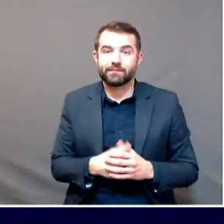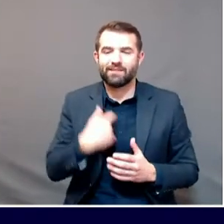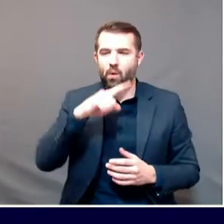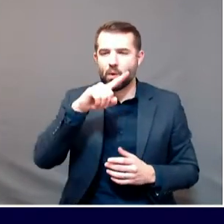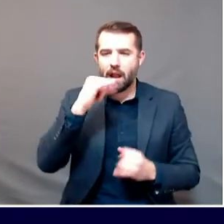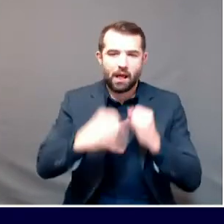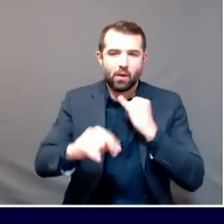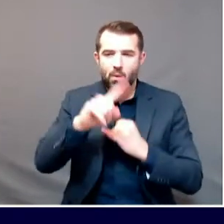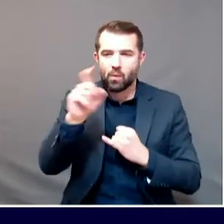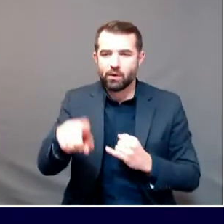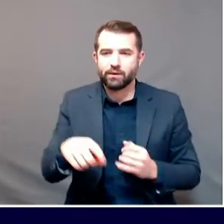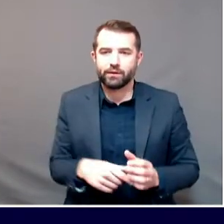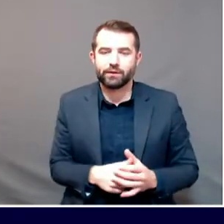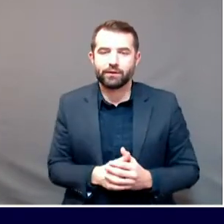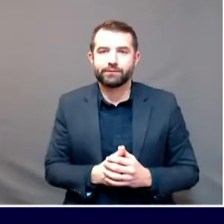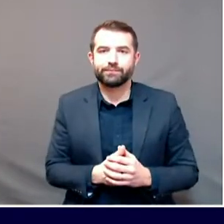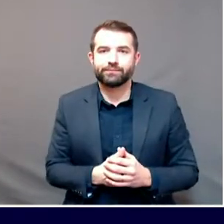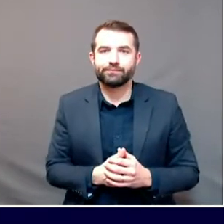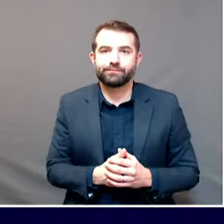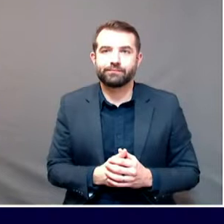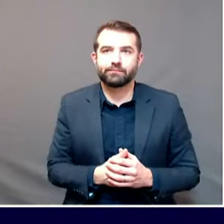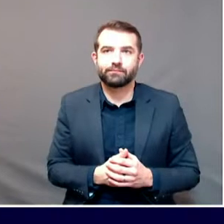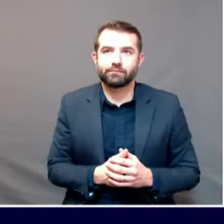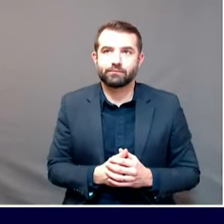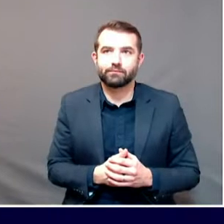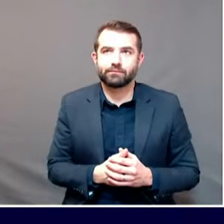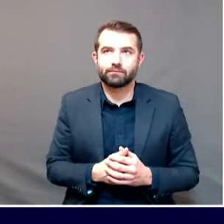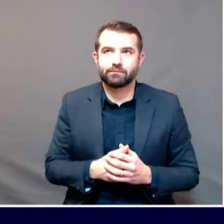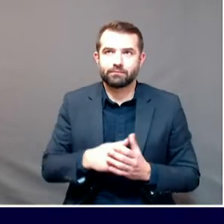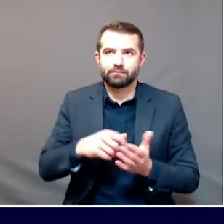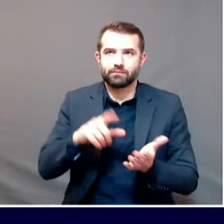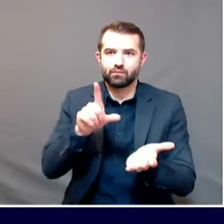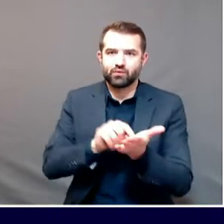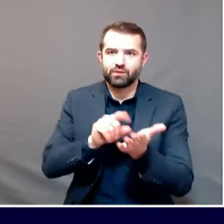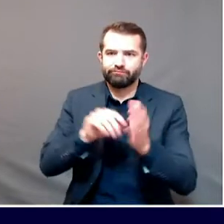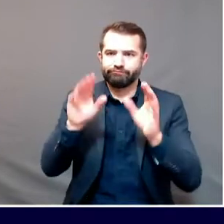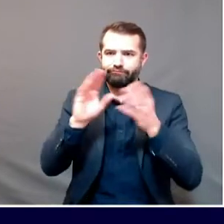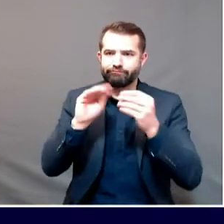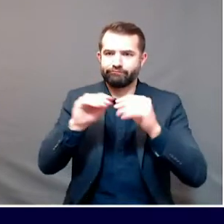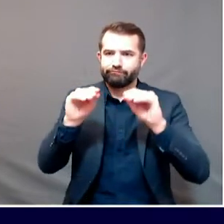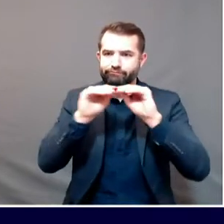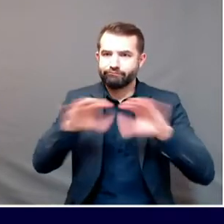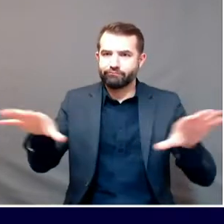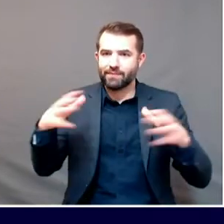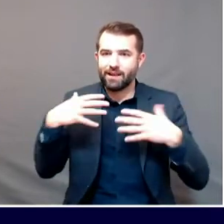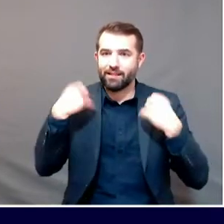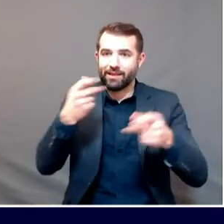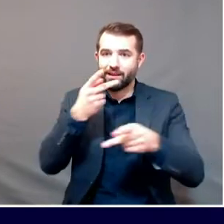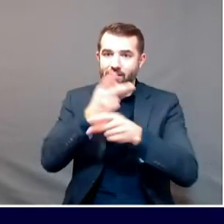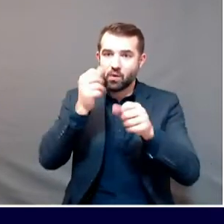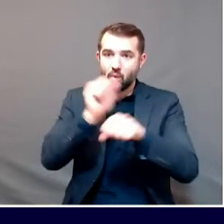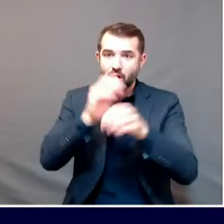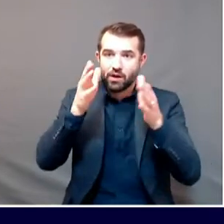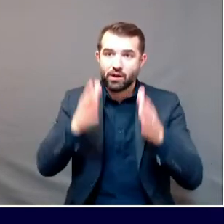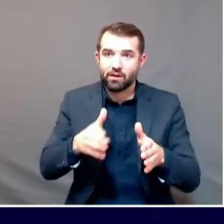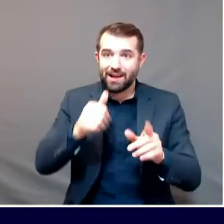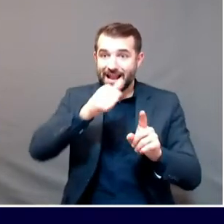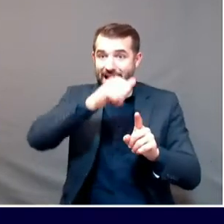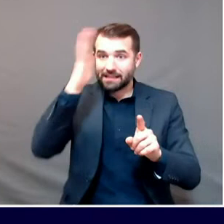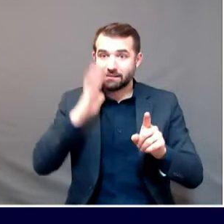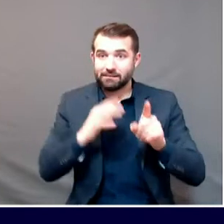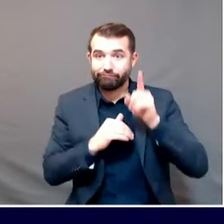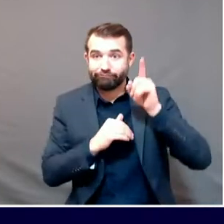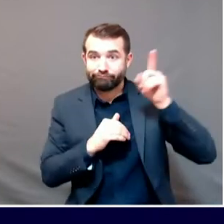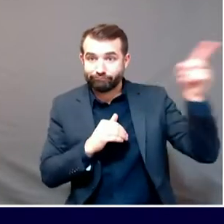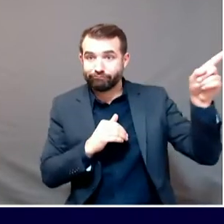there's a fairly well publicized story of a healthcare worker in Alaska who suffered a pretty serious